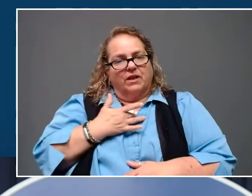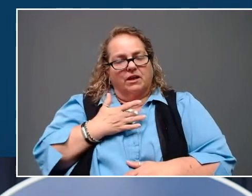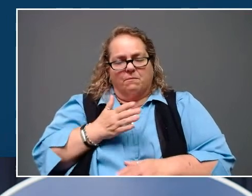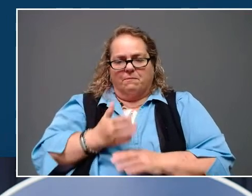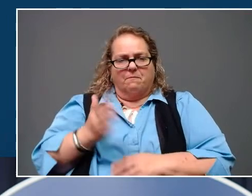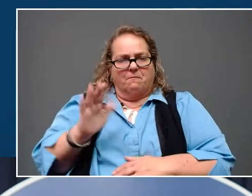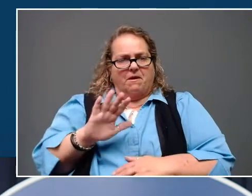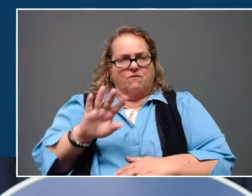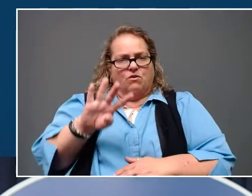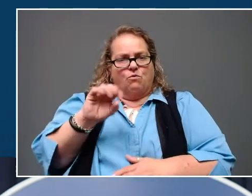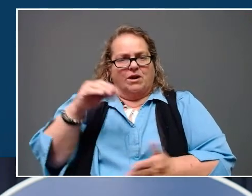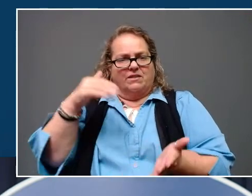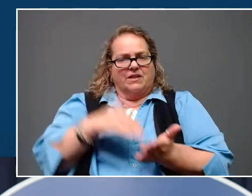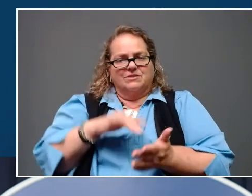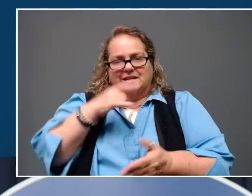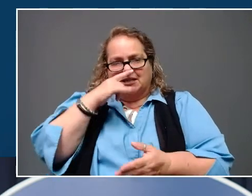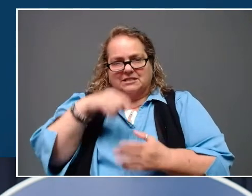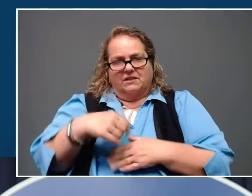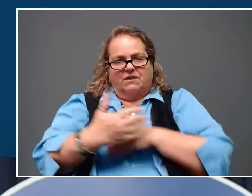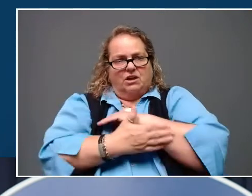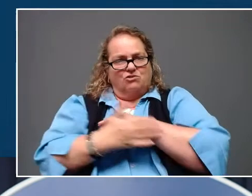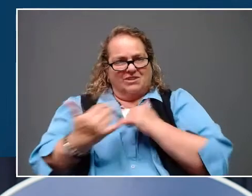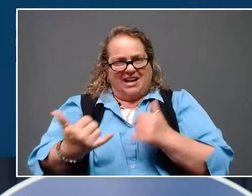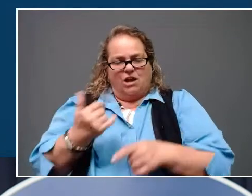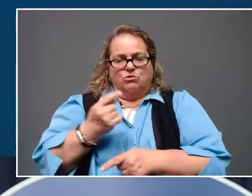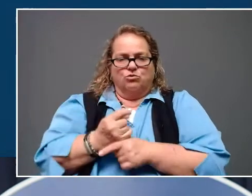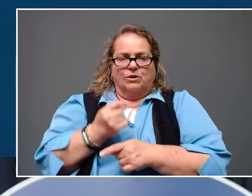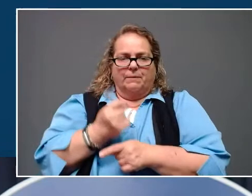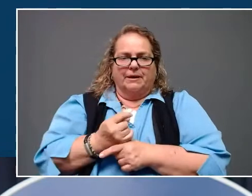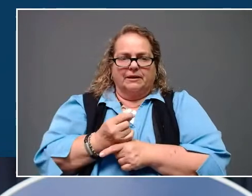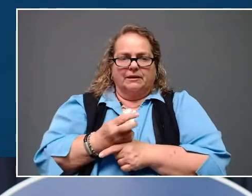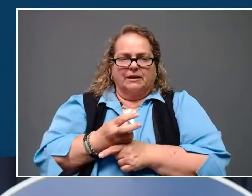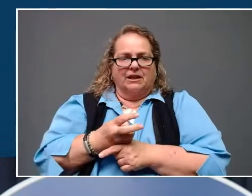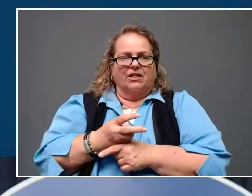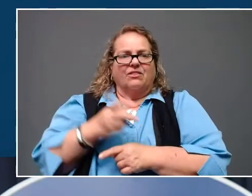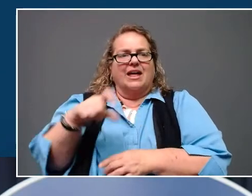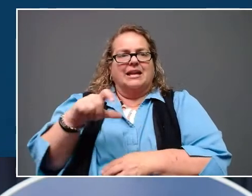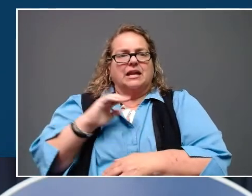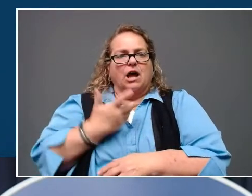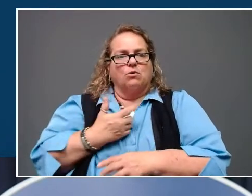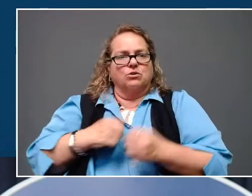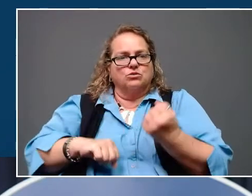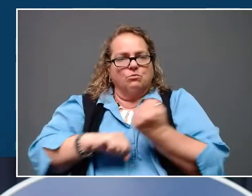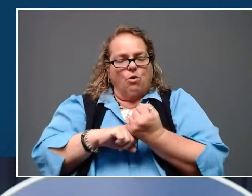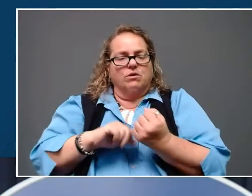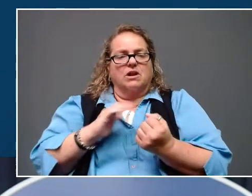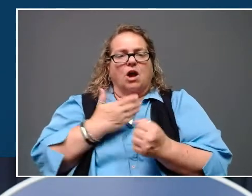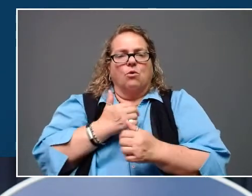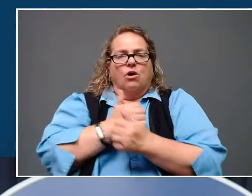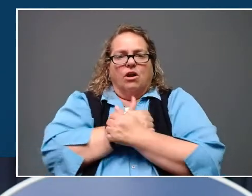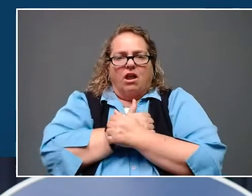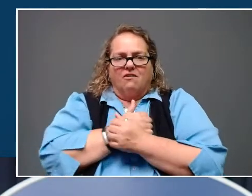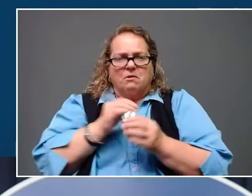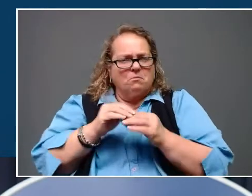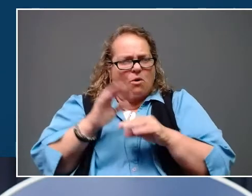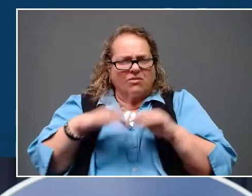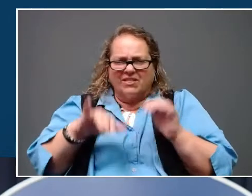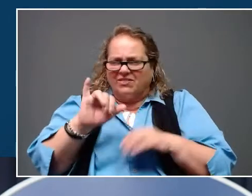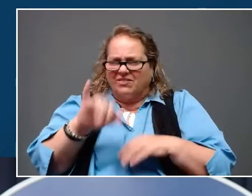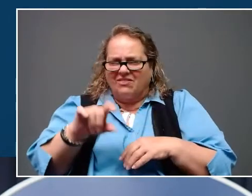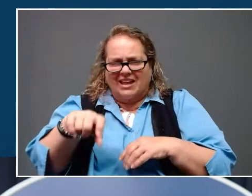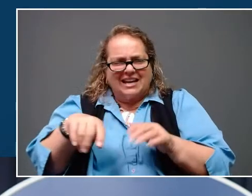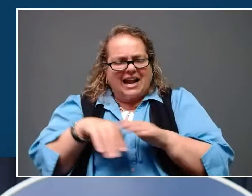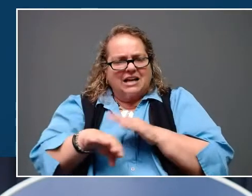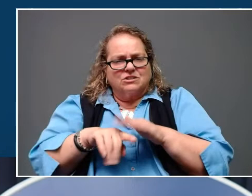the country going through treatment right now, and they need our support and our love. But more than that, they need access to better